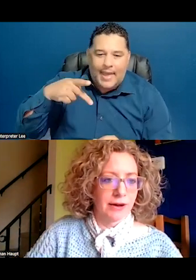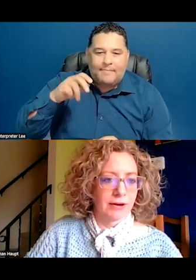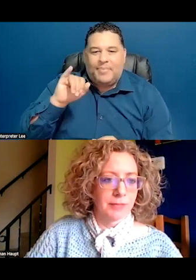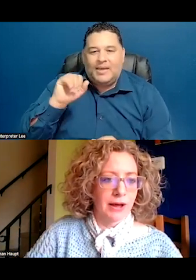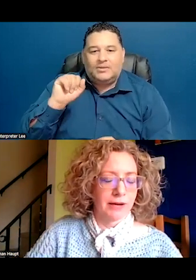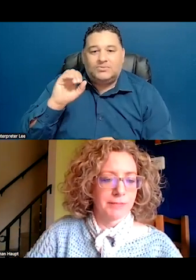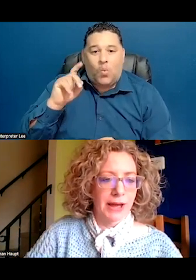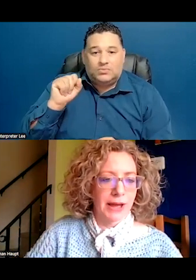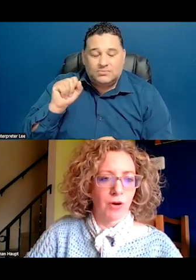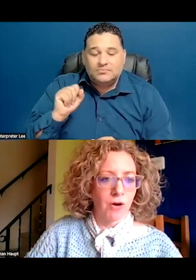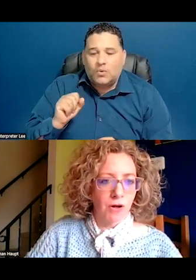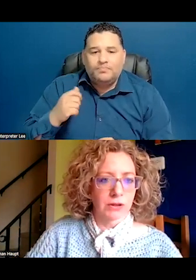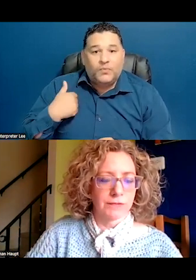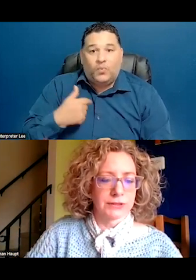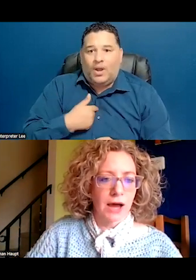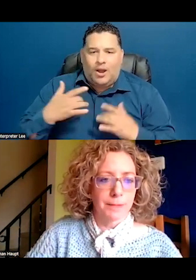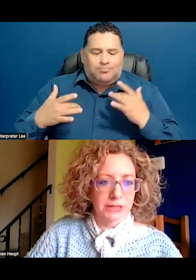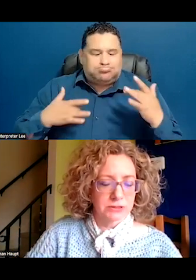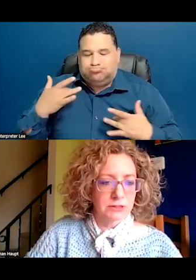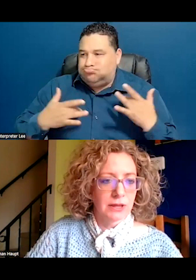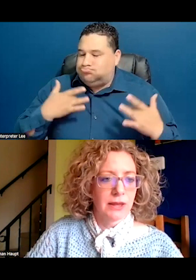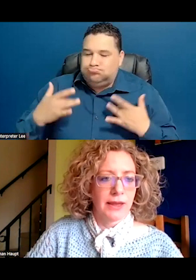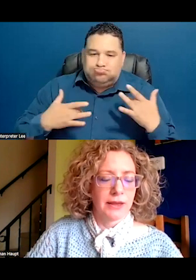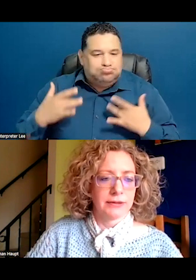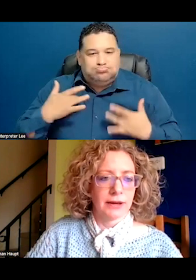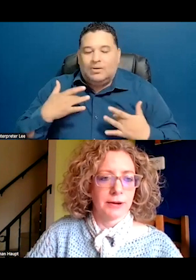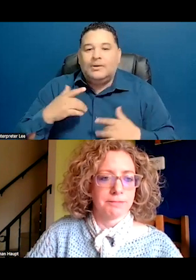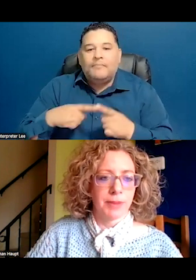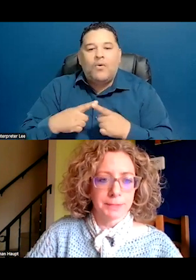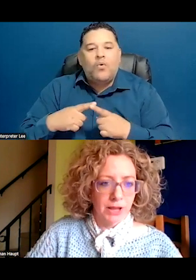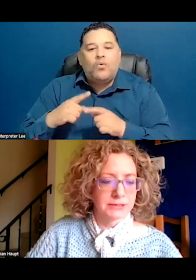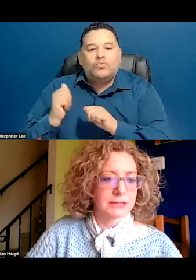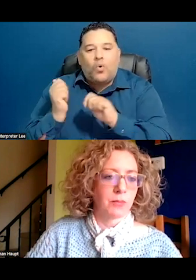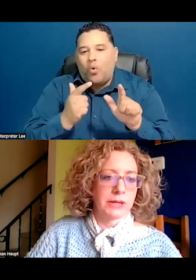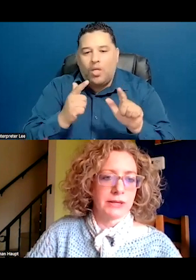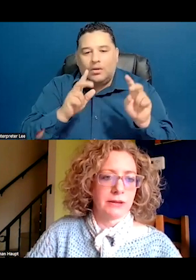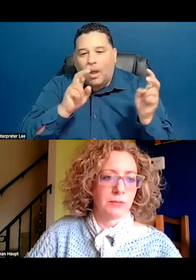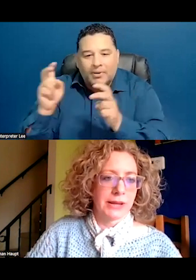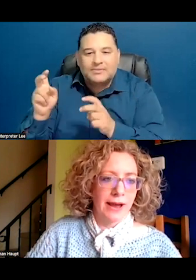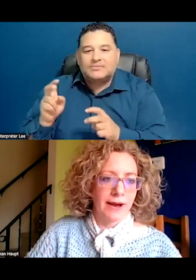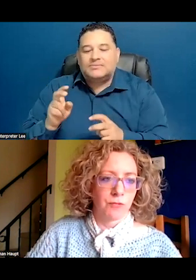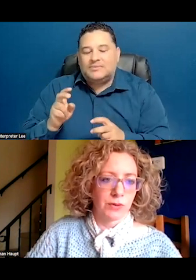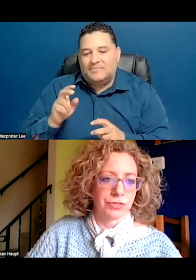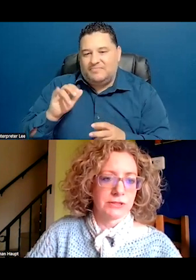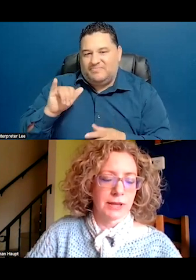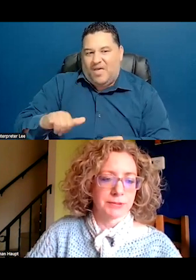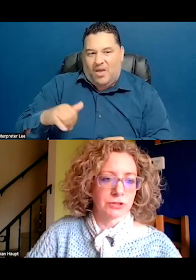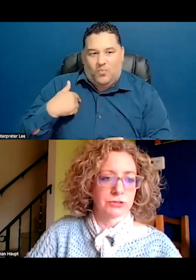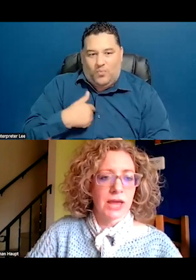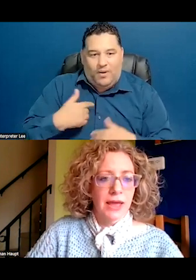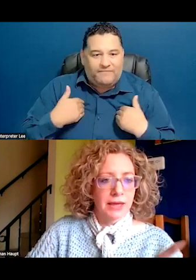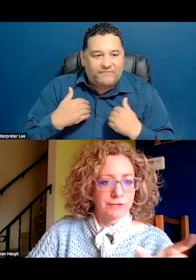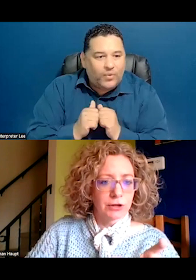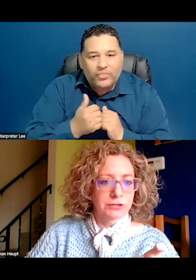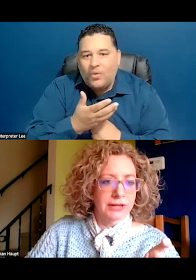excited about all of the topics and pipelines that we have with these